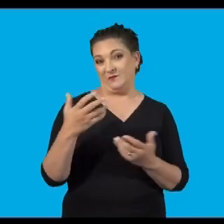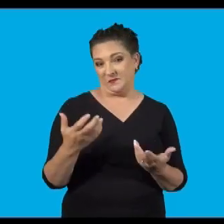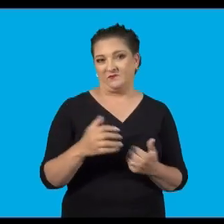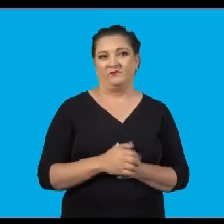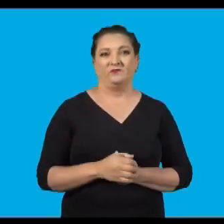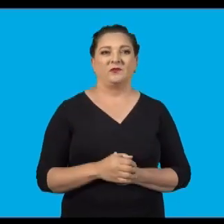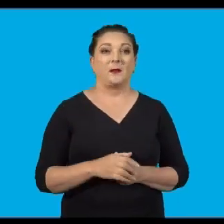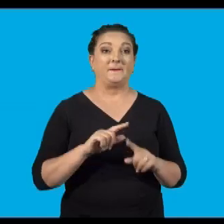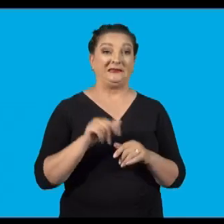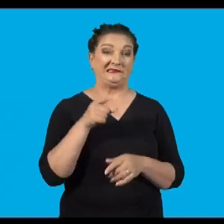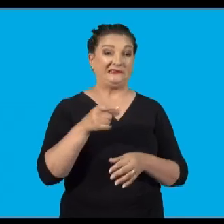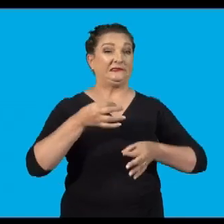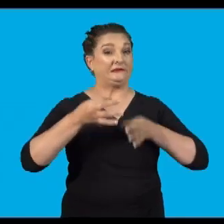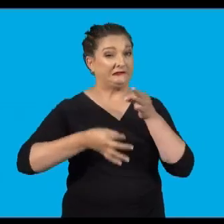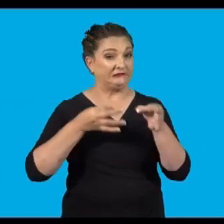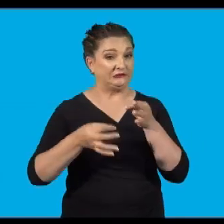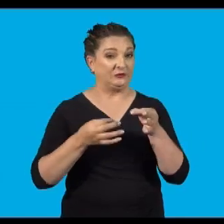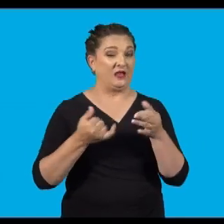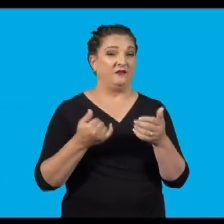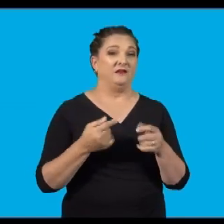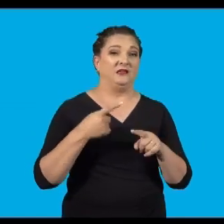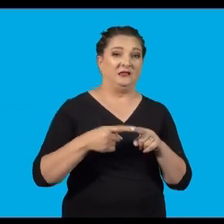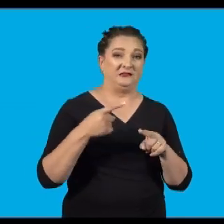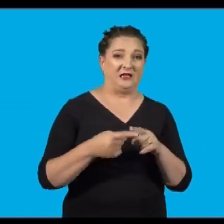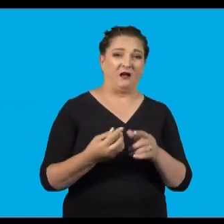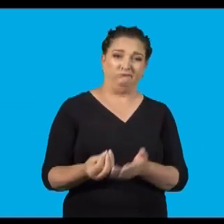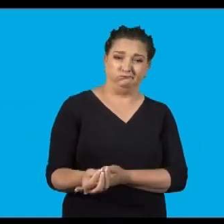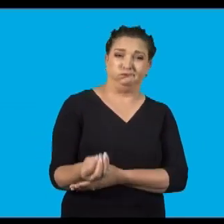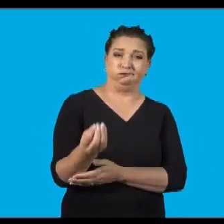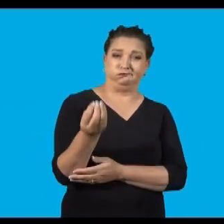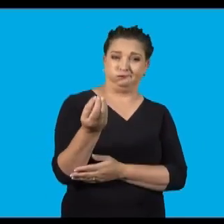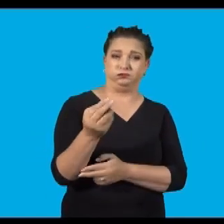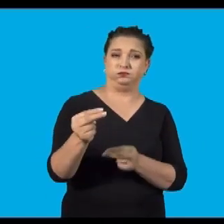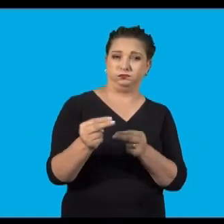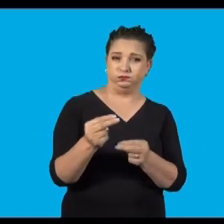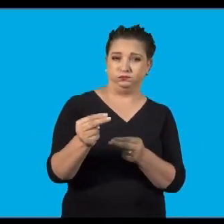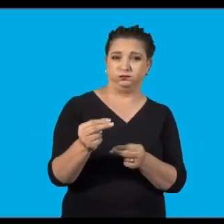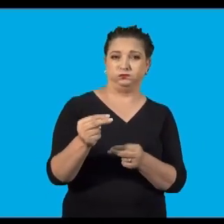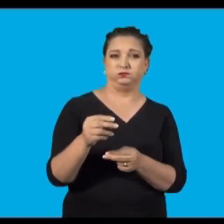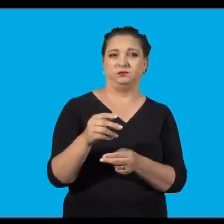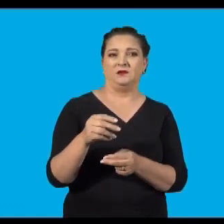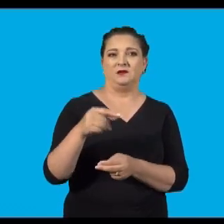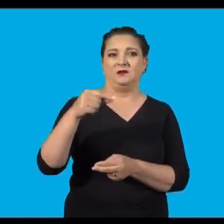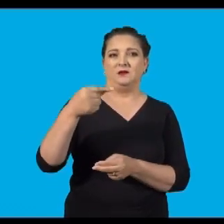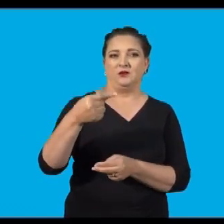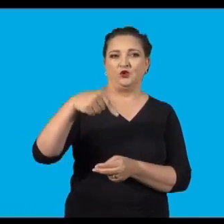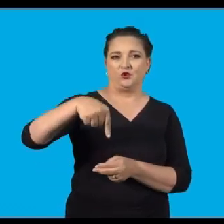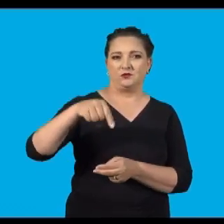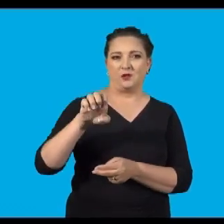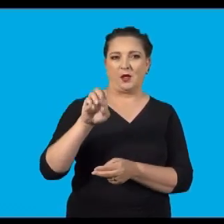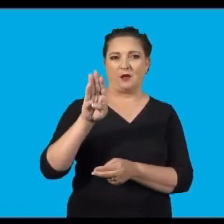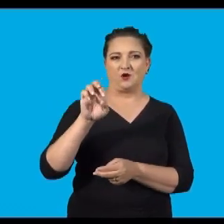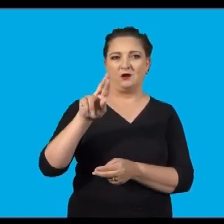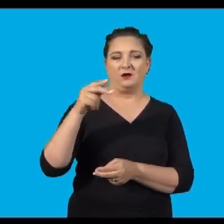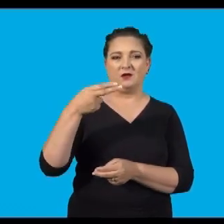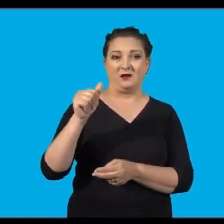He describes his tough upbringing in Zwide Township near Gqeberha. So let's see what our response identifies for